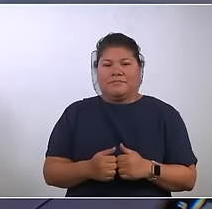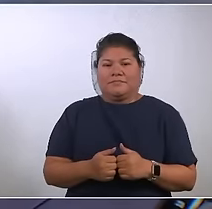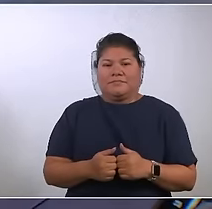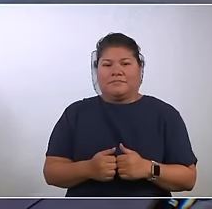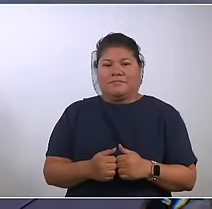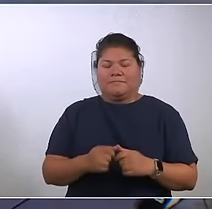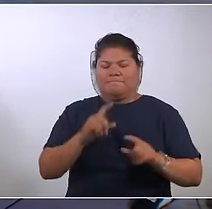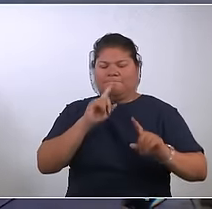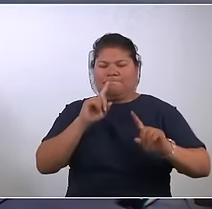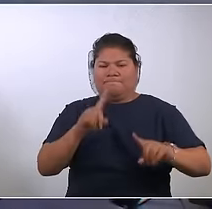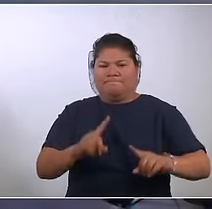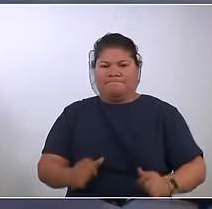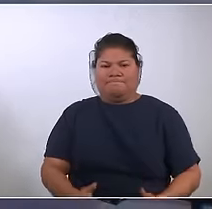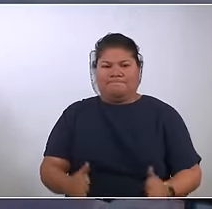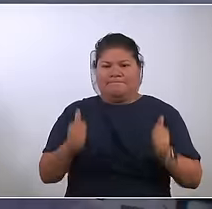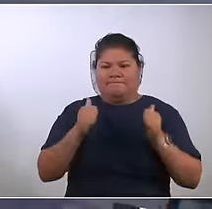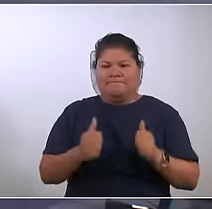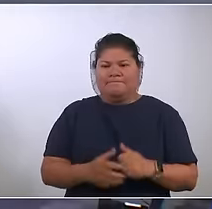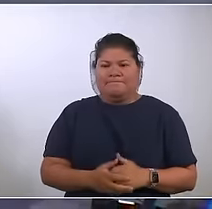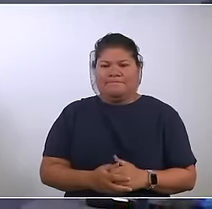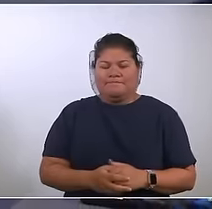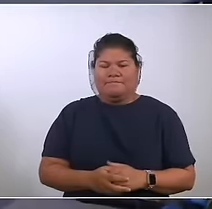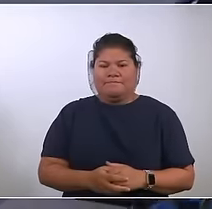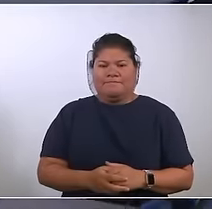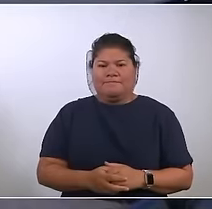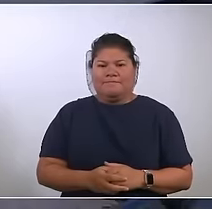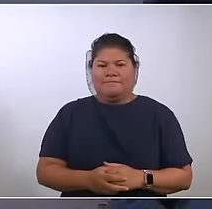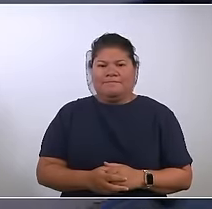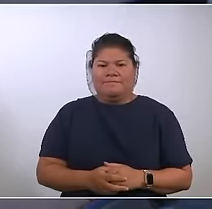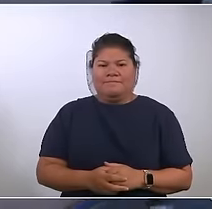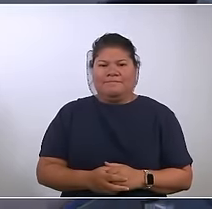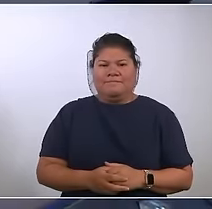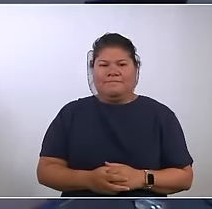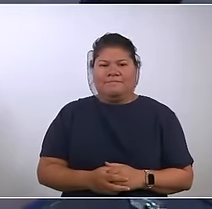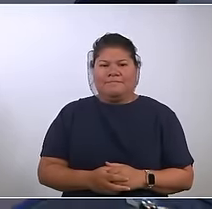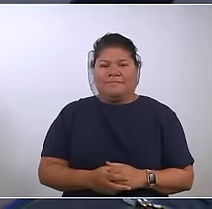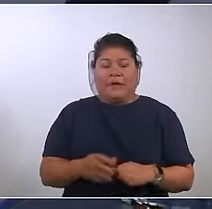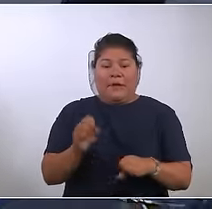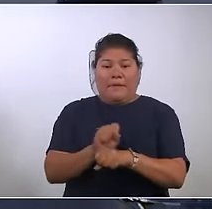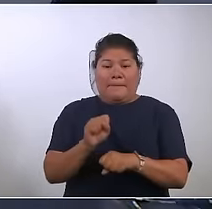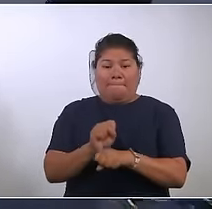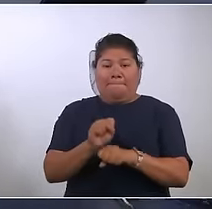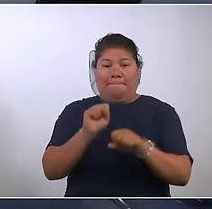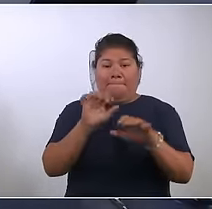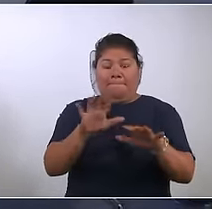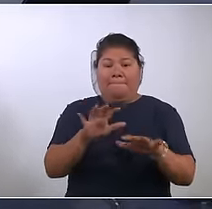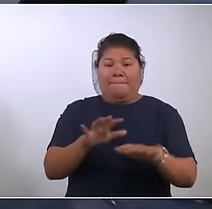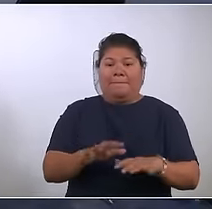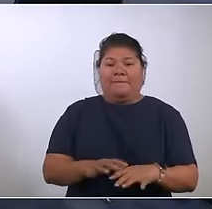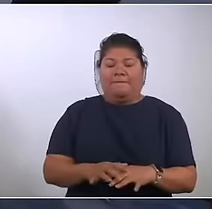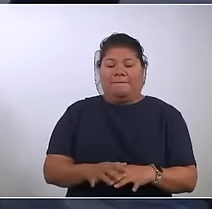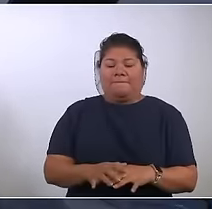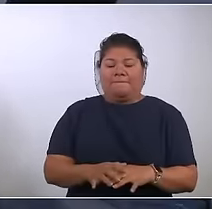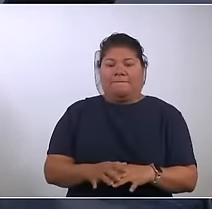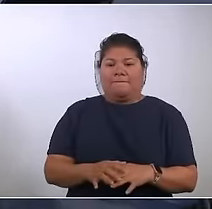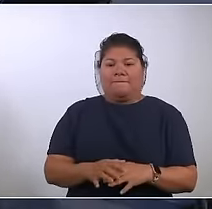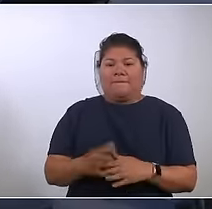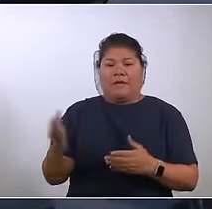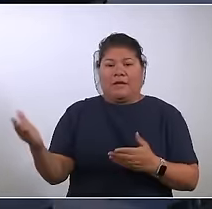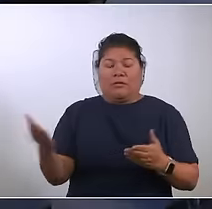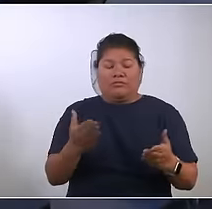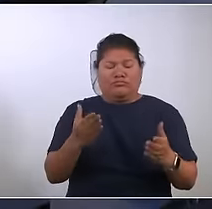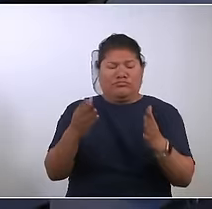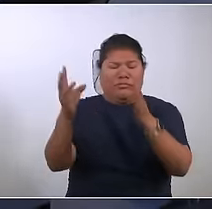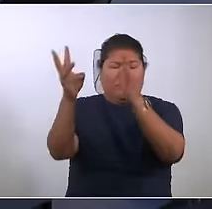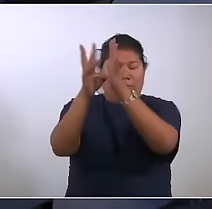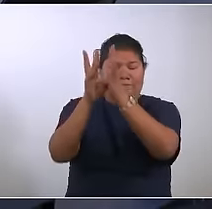He commands life. Él manda vida. And miracles. Y milagros. And he brings about his